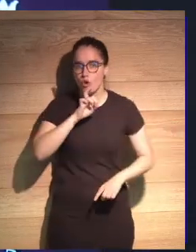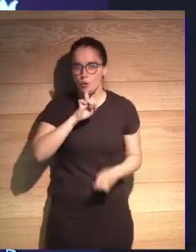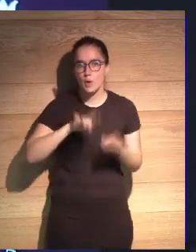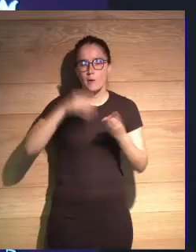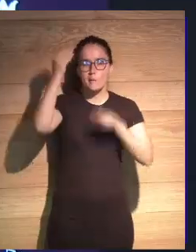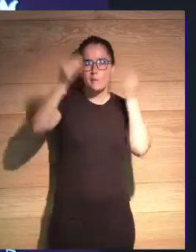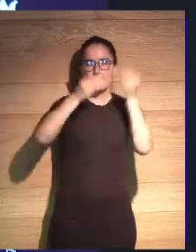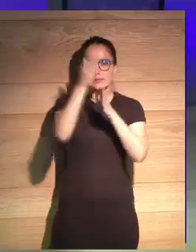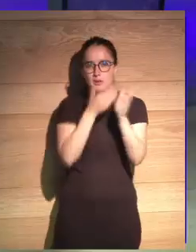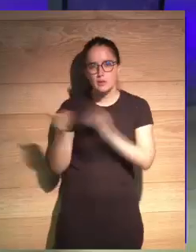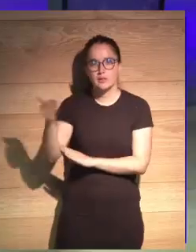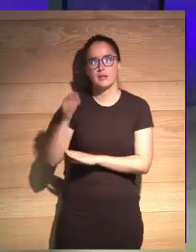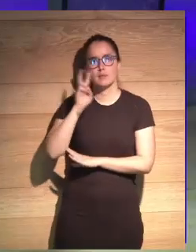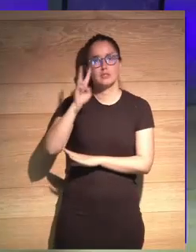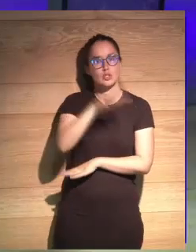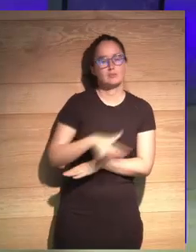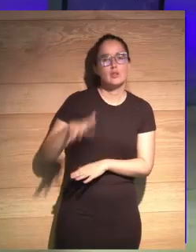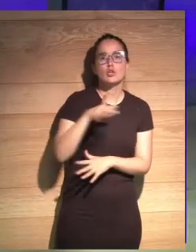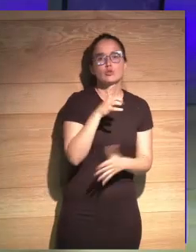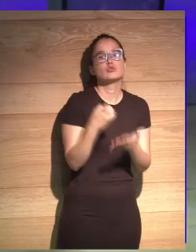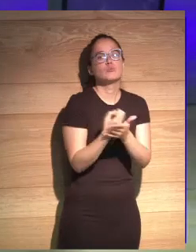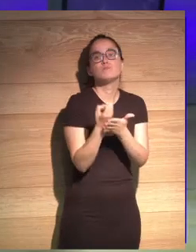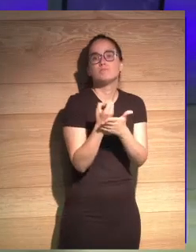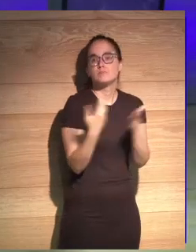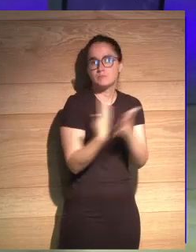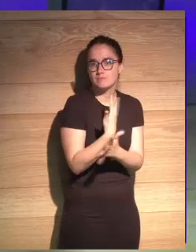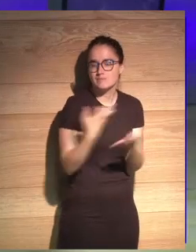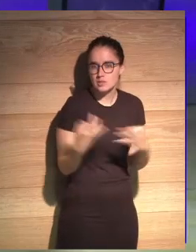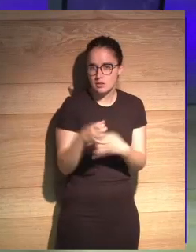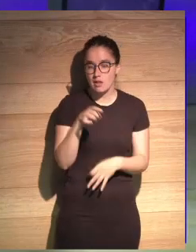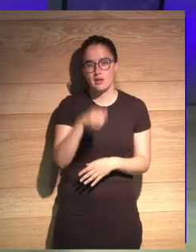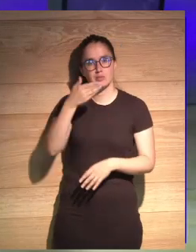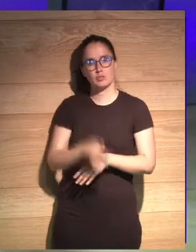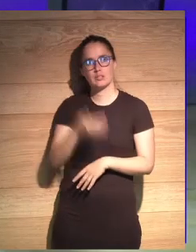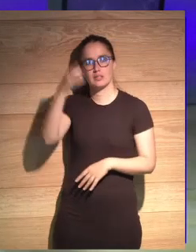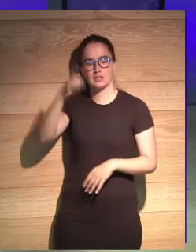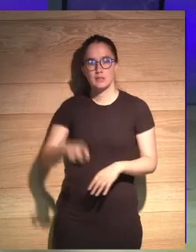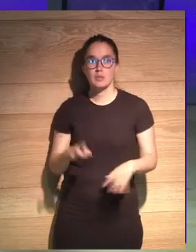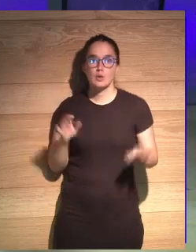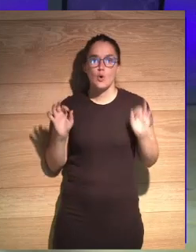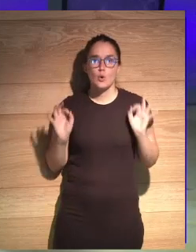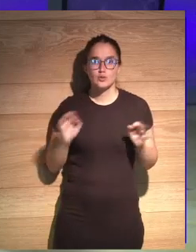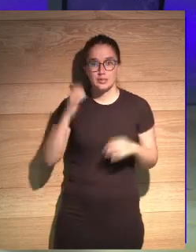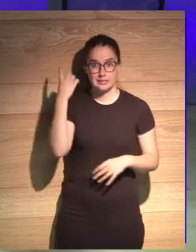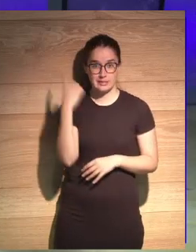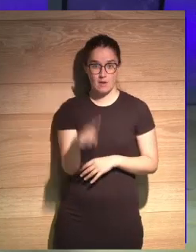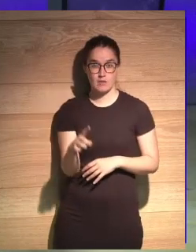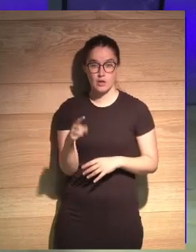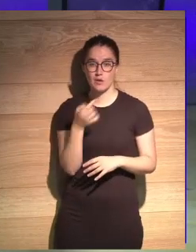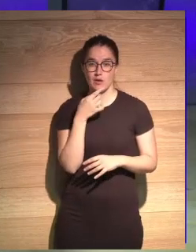problem solving, lateral thinking, spatial vision. What can you tell us?